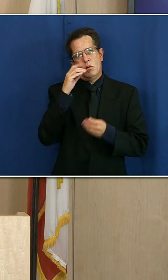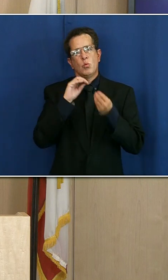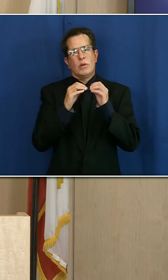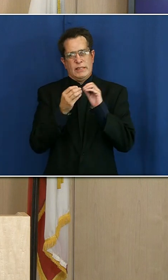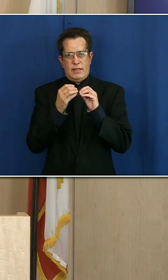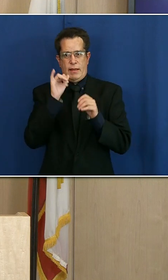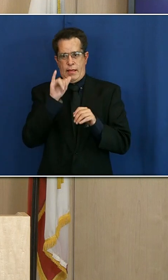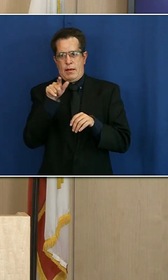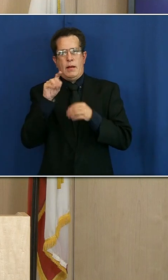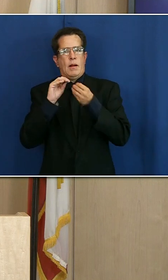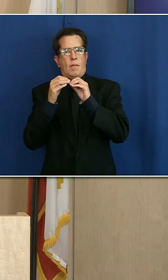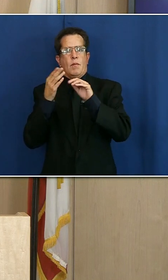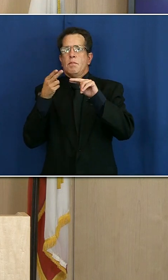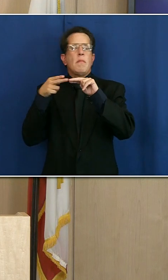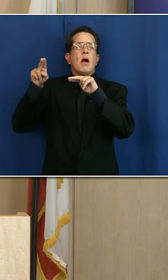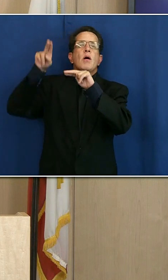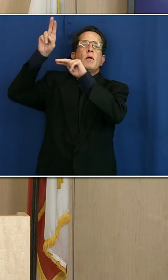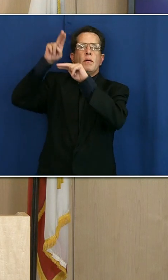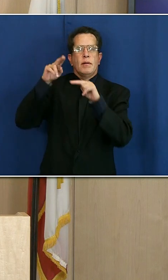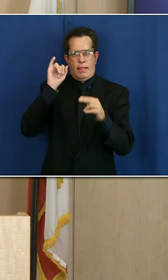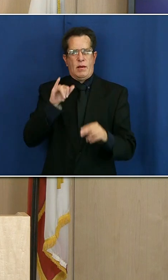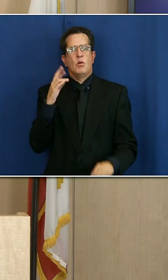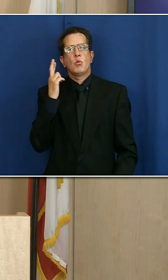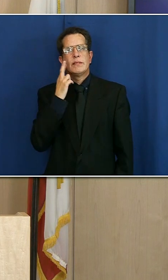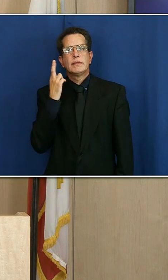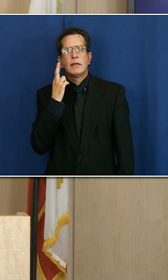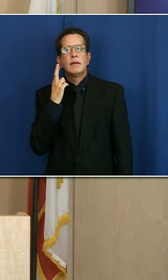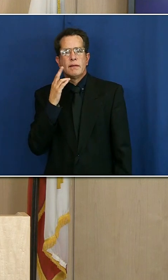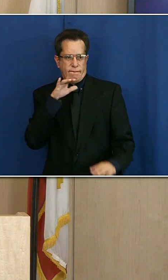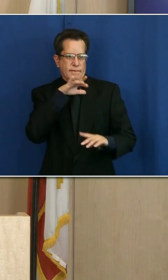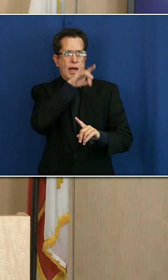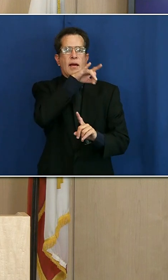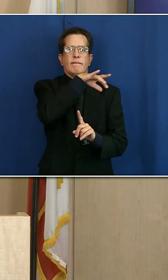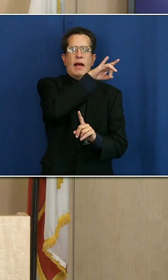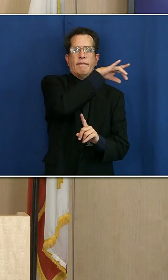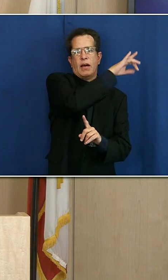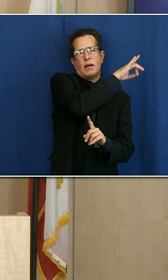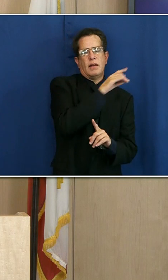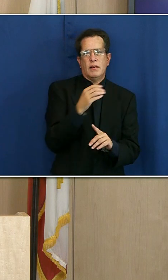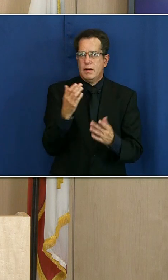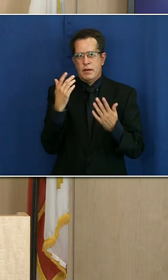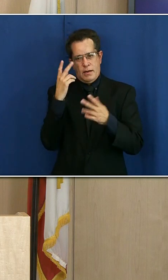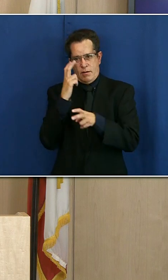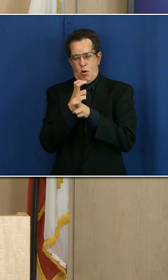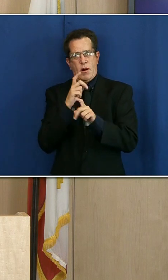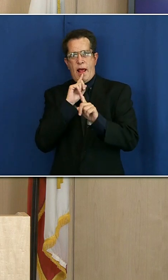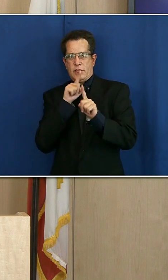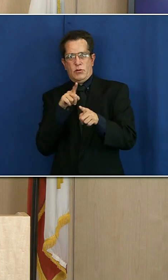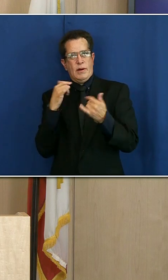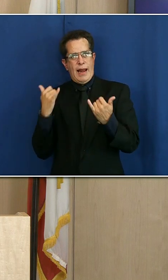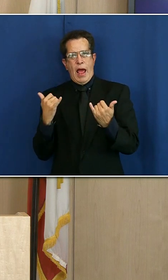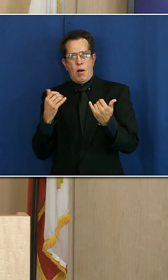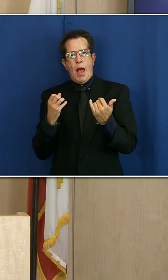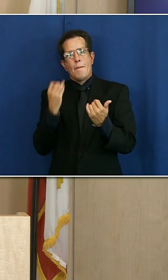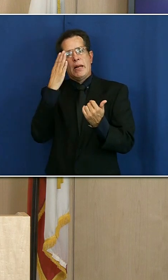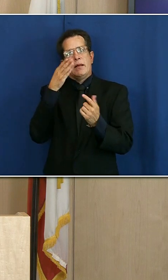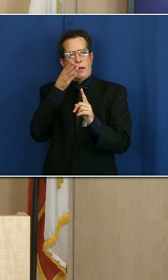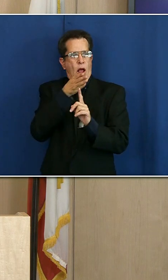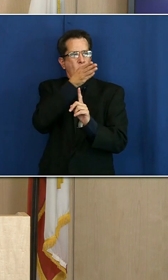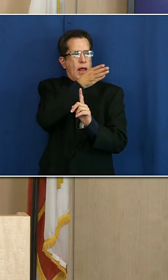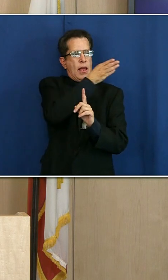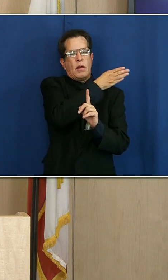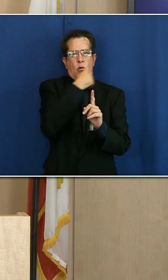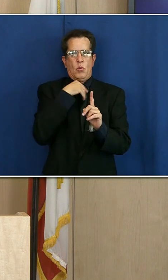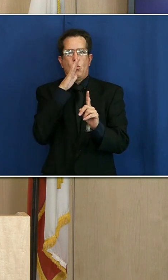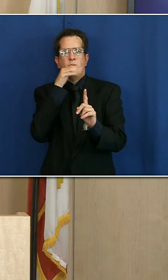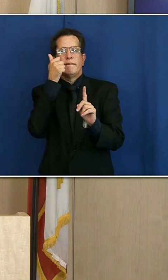have built the way they have. It's hard actually for me to estimate today how many close contacts we're following, because we've